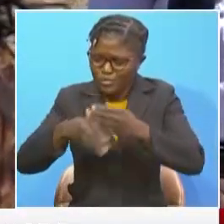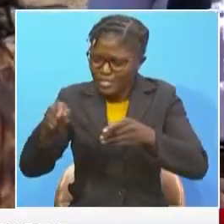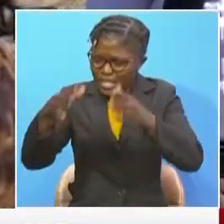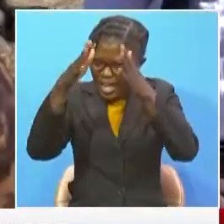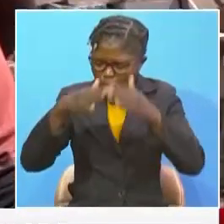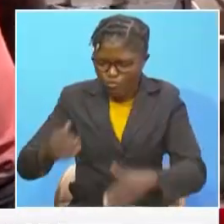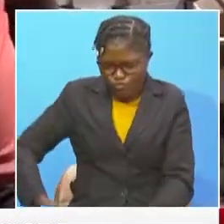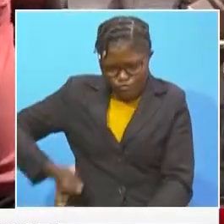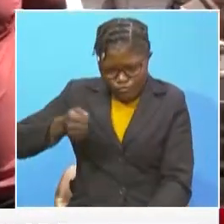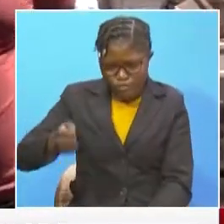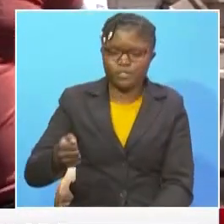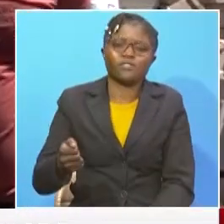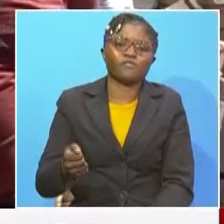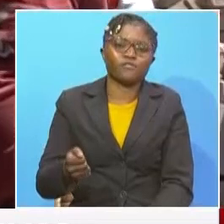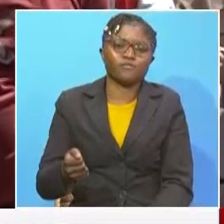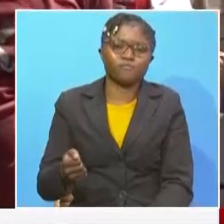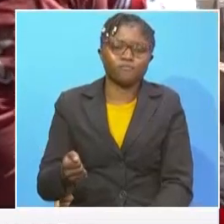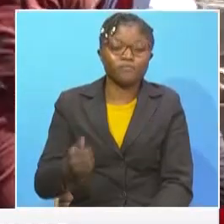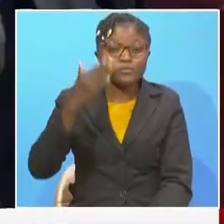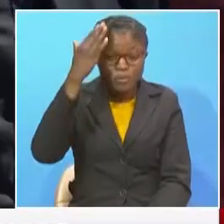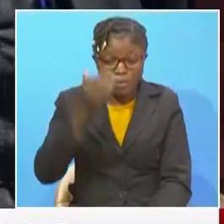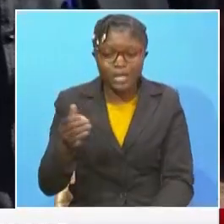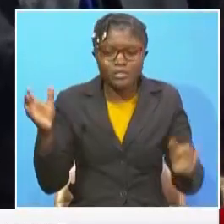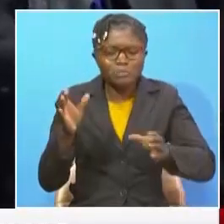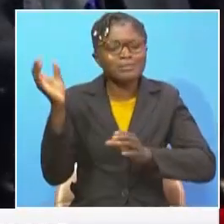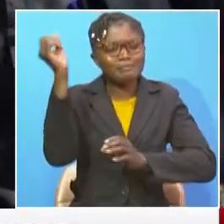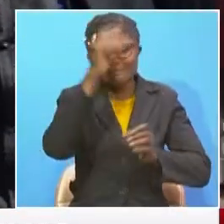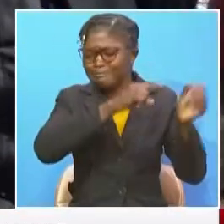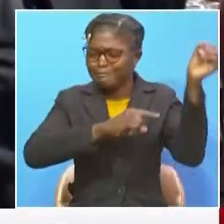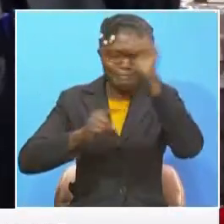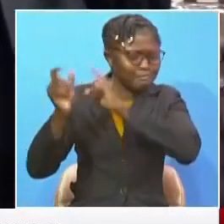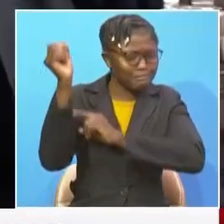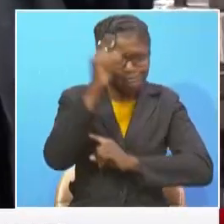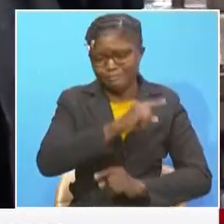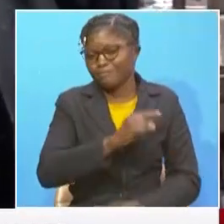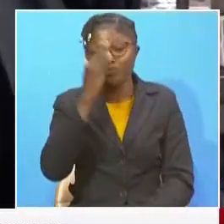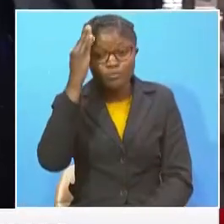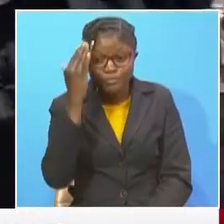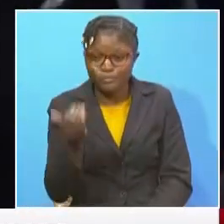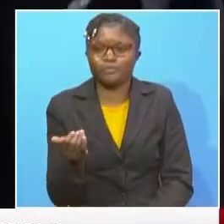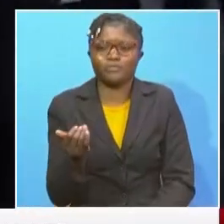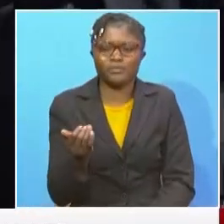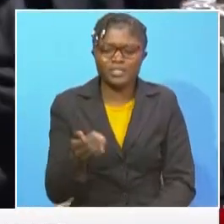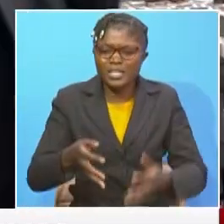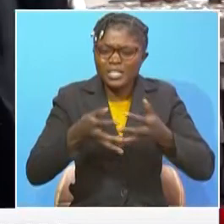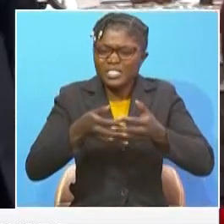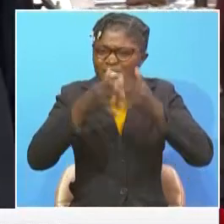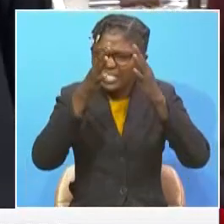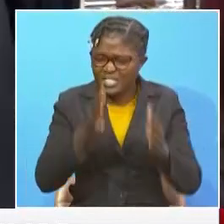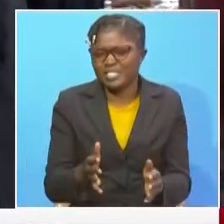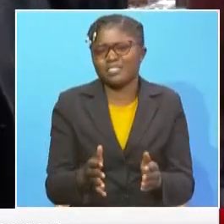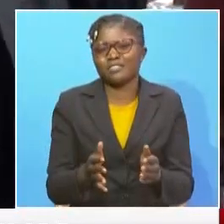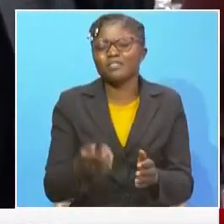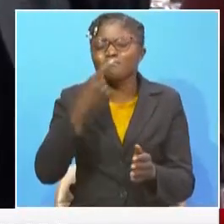on site next week. The community is equally disappointed. Also disappointed because the contractor must show